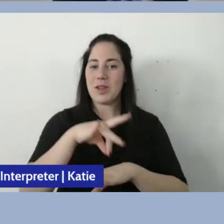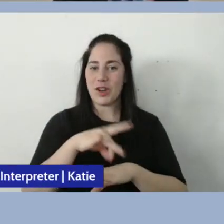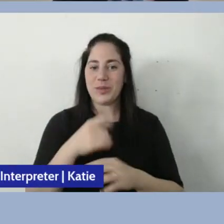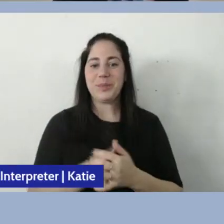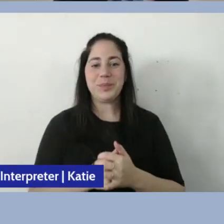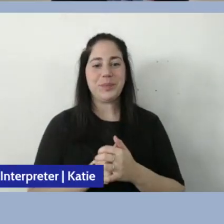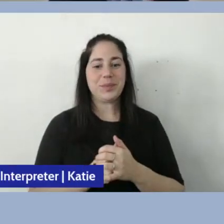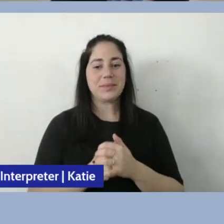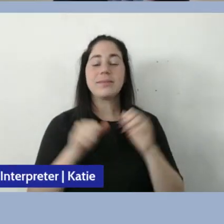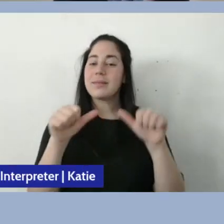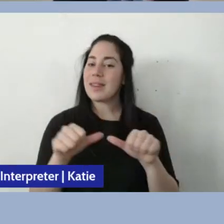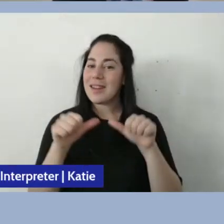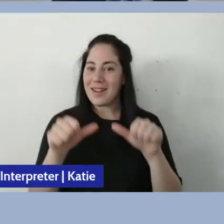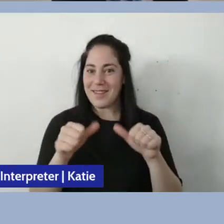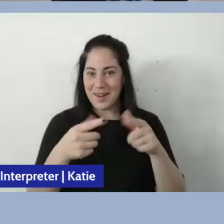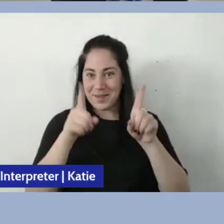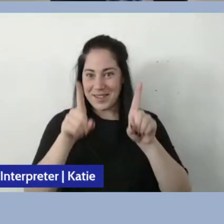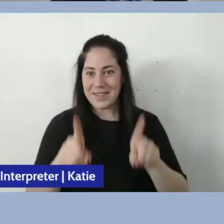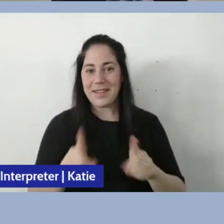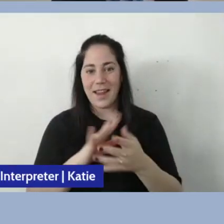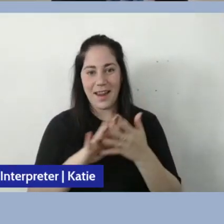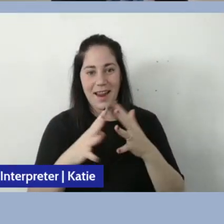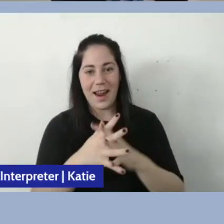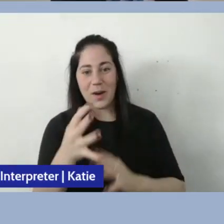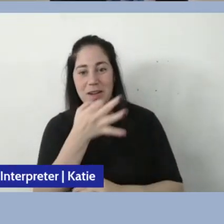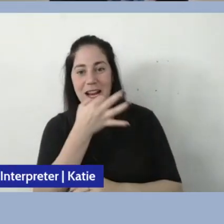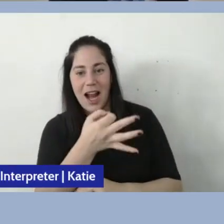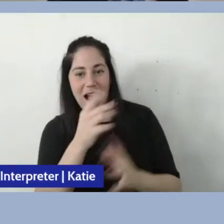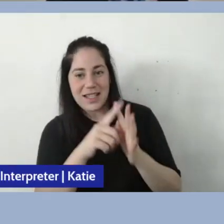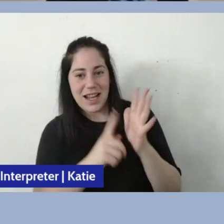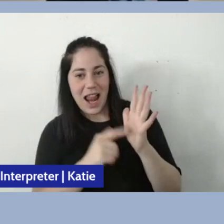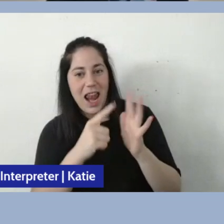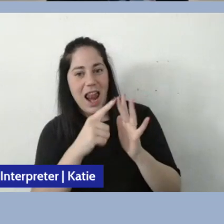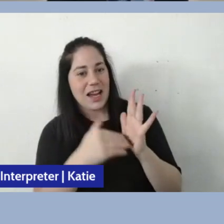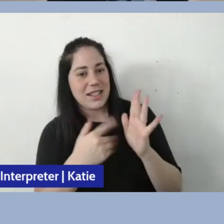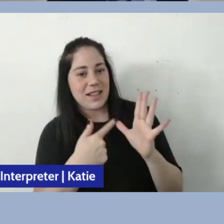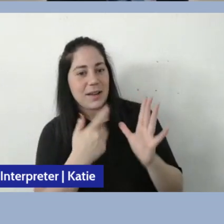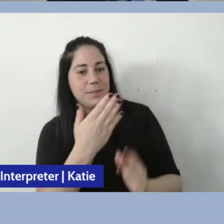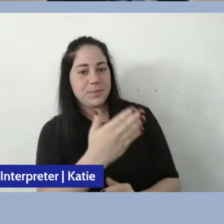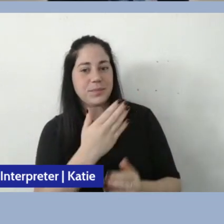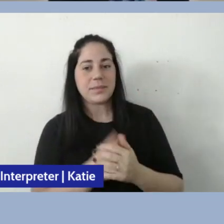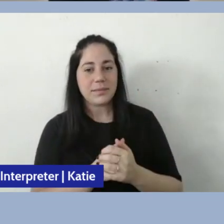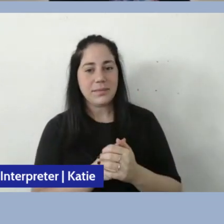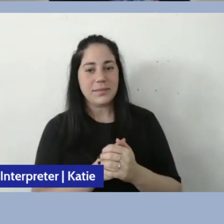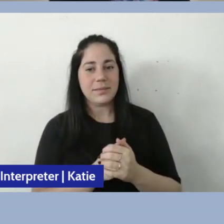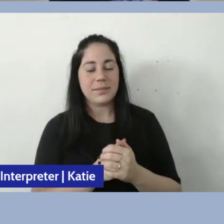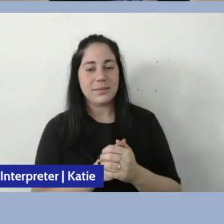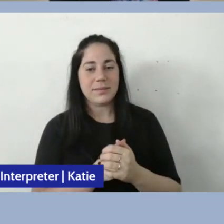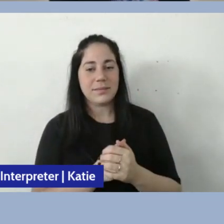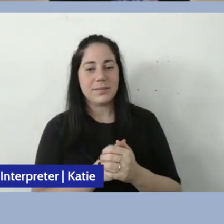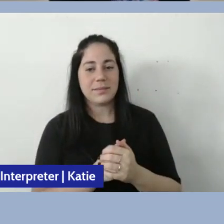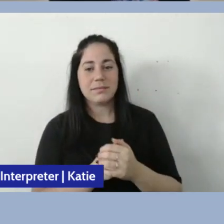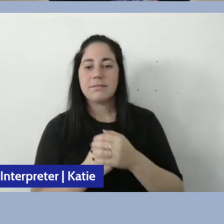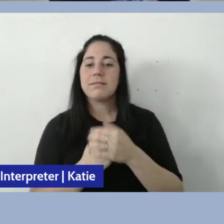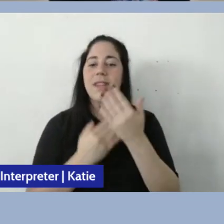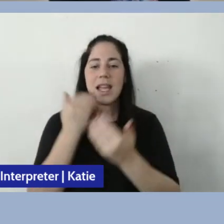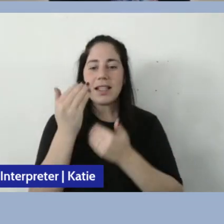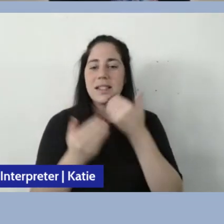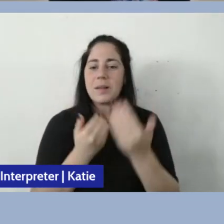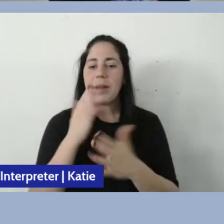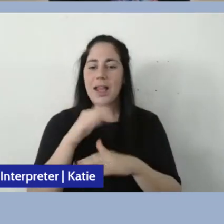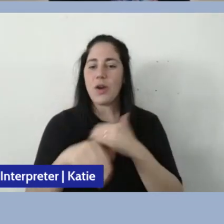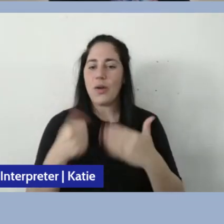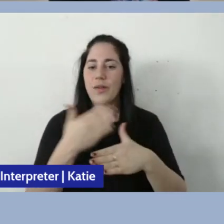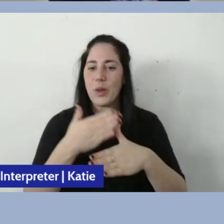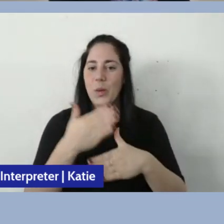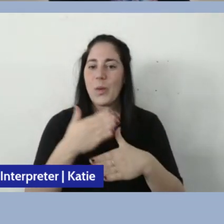So let me start by asking Eliza a question. Eliza, tell us about some of the work the government is doing to increase